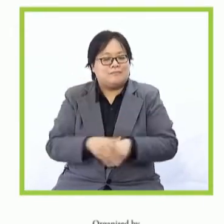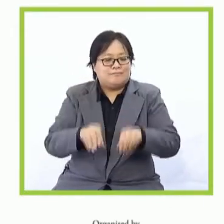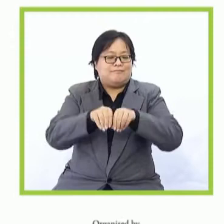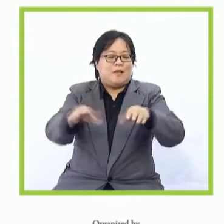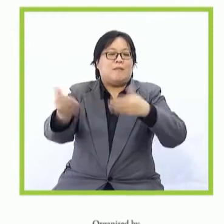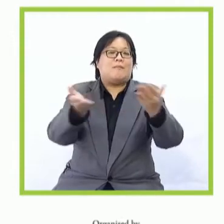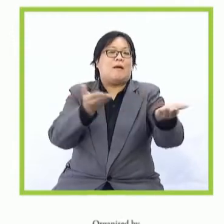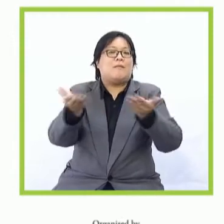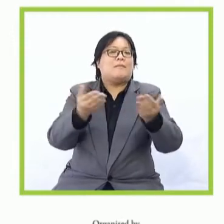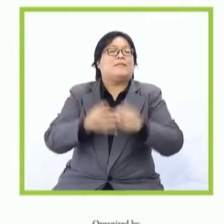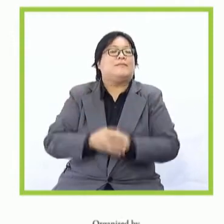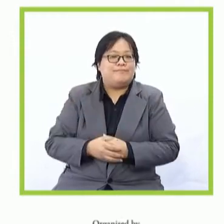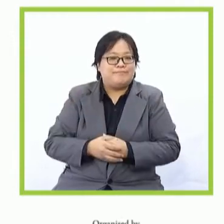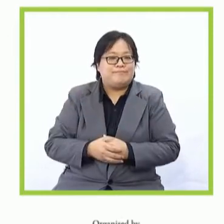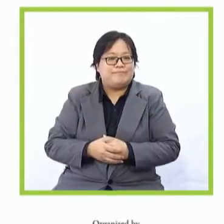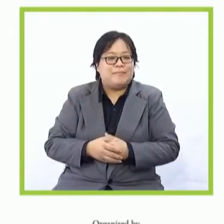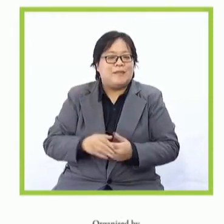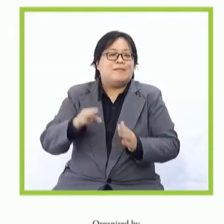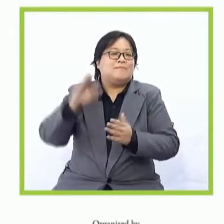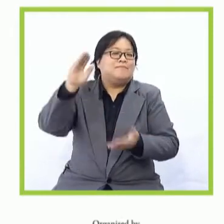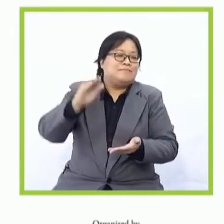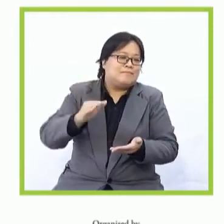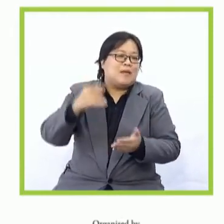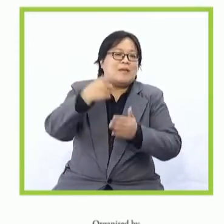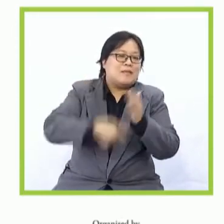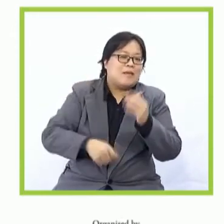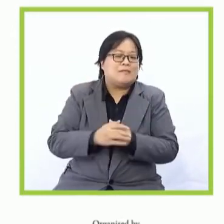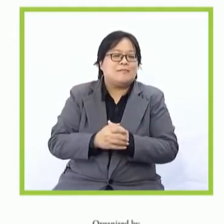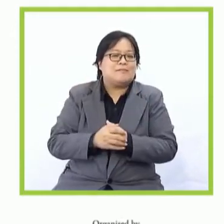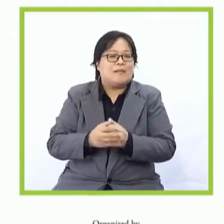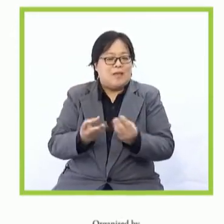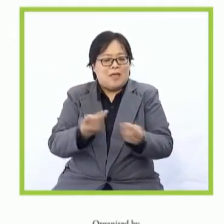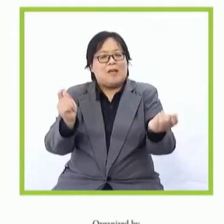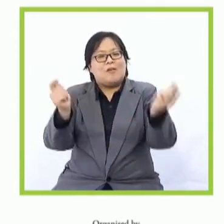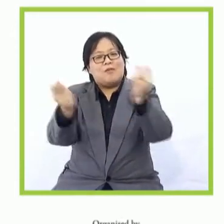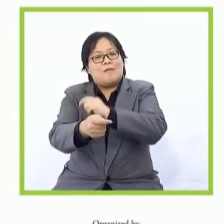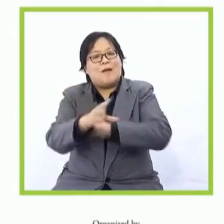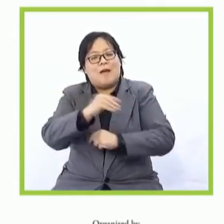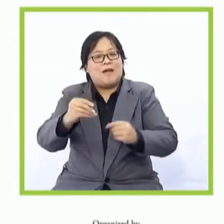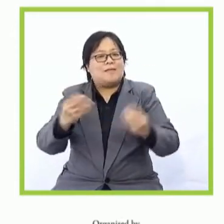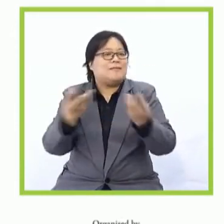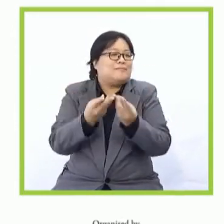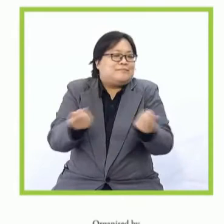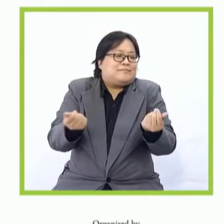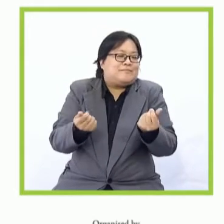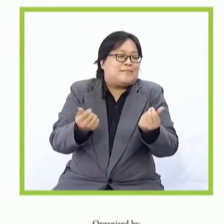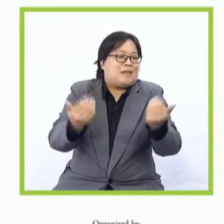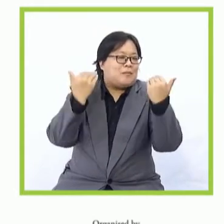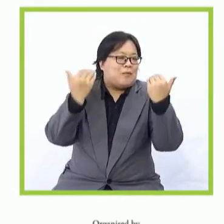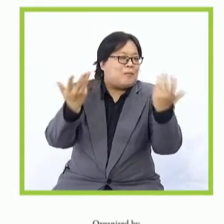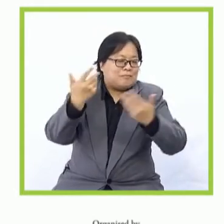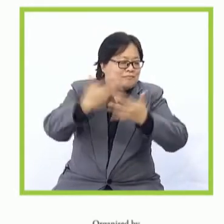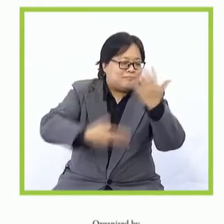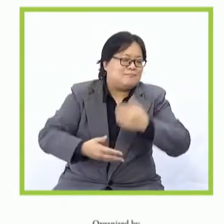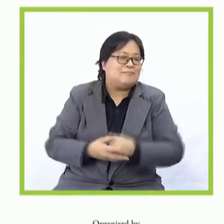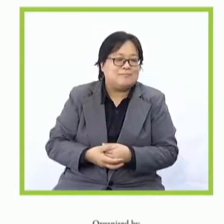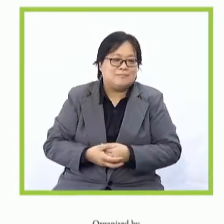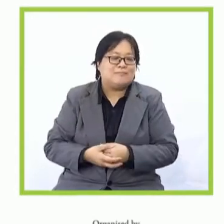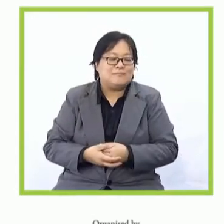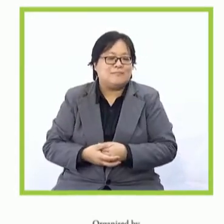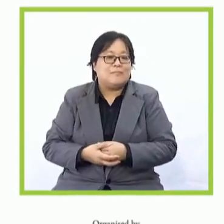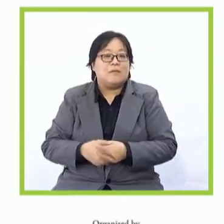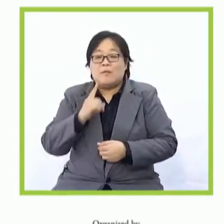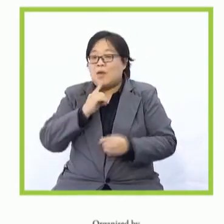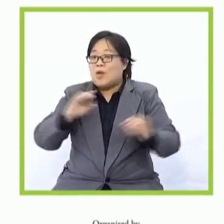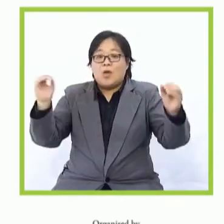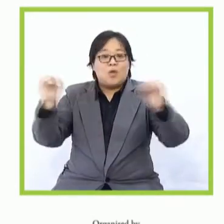services, progressive taxation, land reform, and tackling discrimination, amongst others. Now, crucially, no single